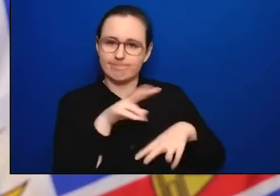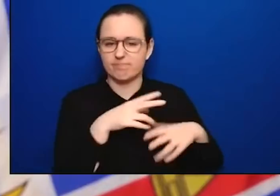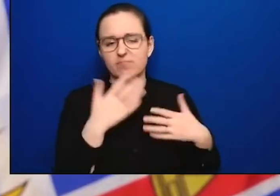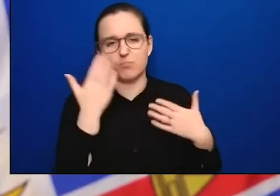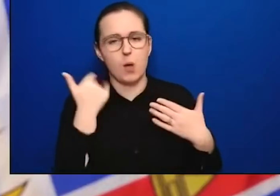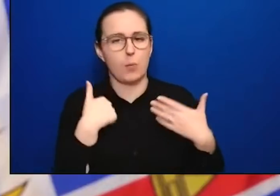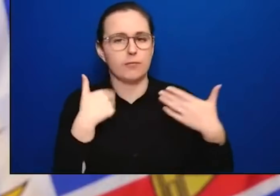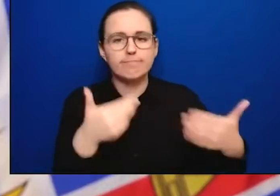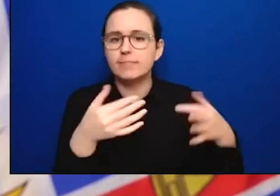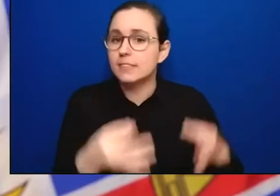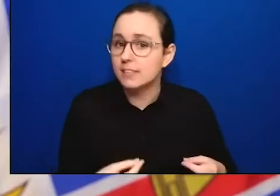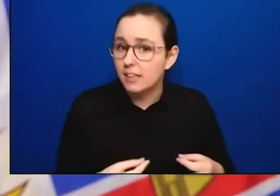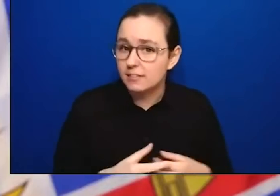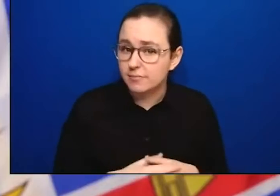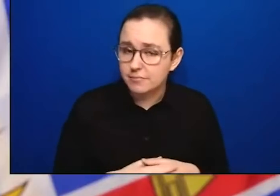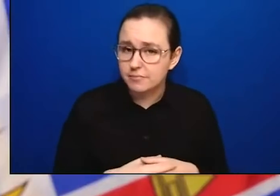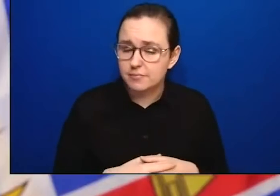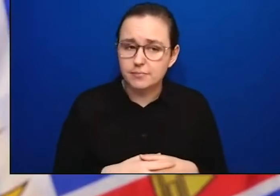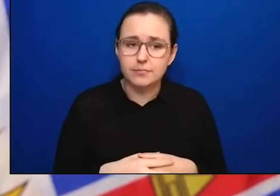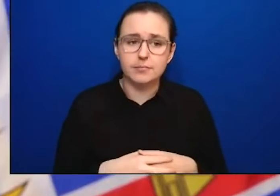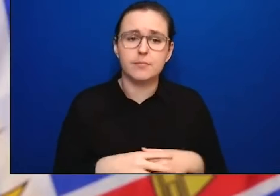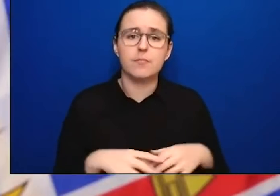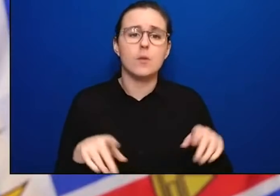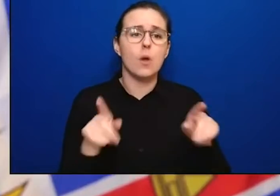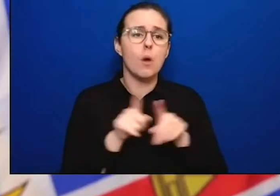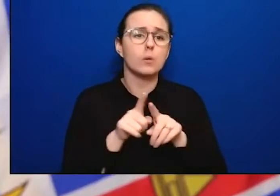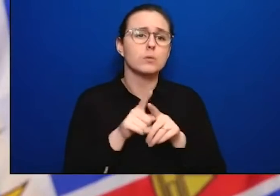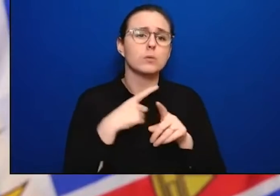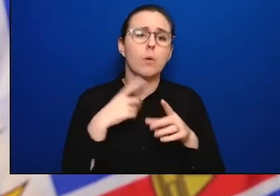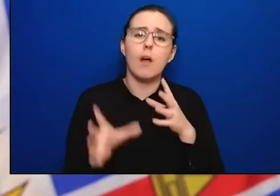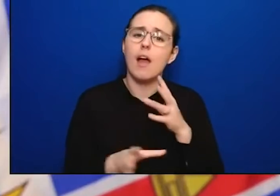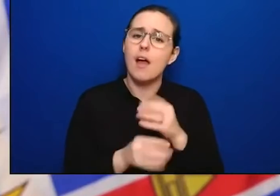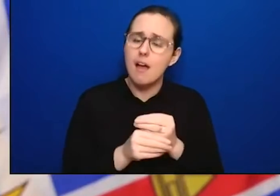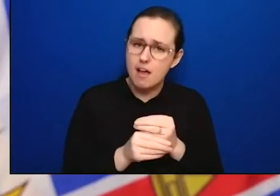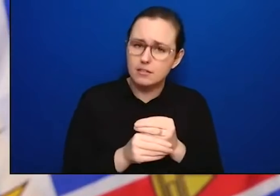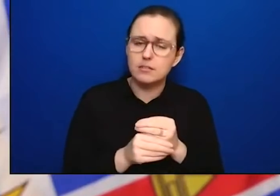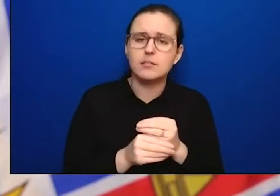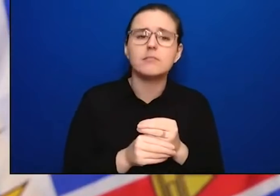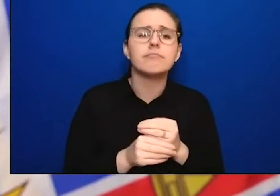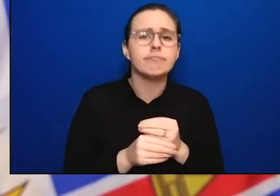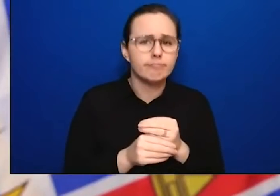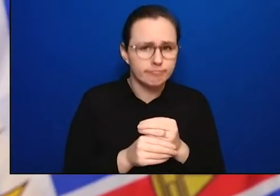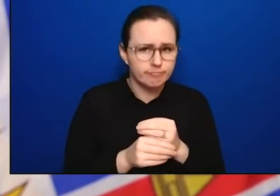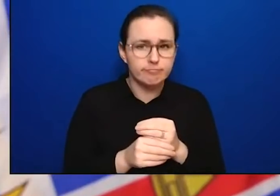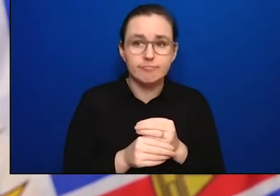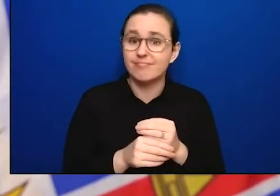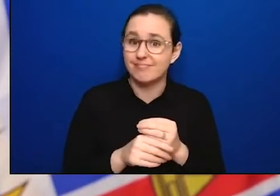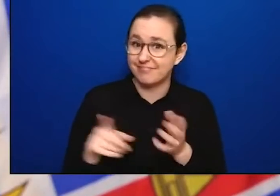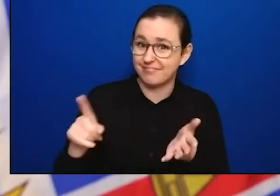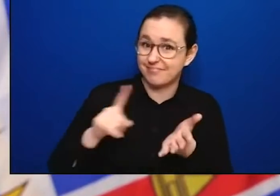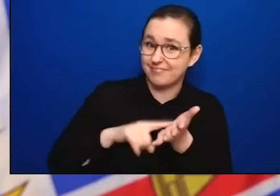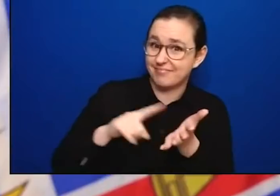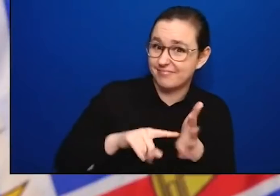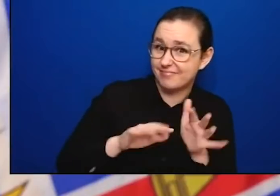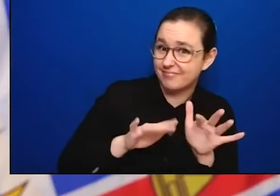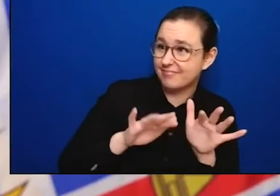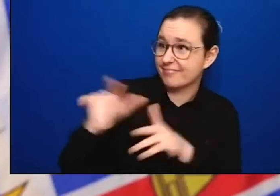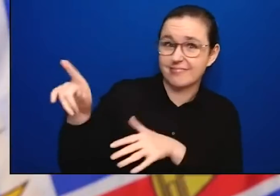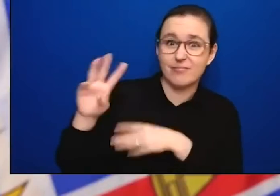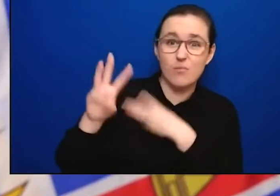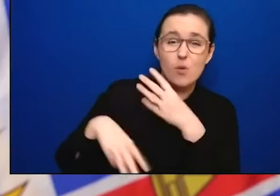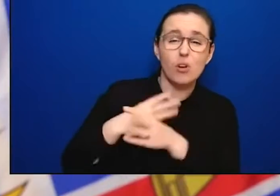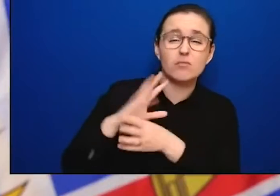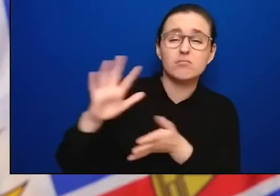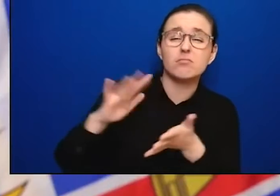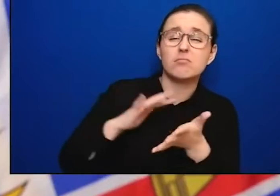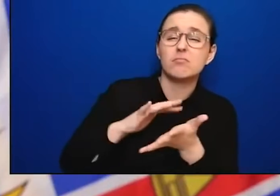those are some of the considerations that have gone into it. I will say as well that we look very